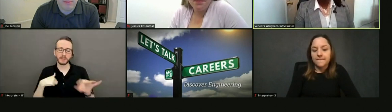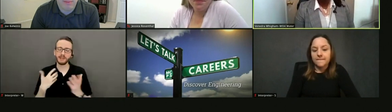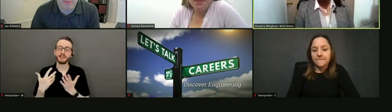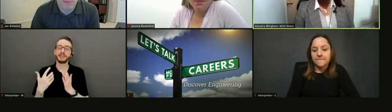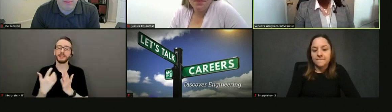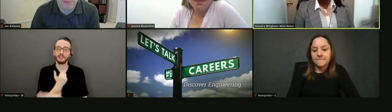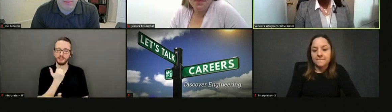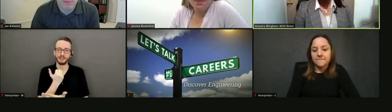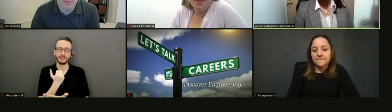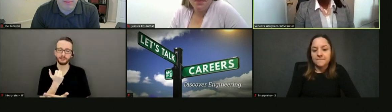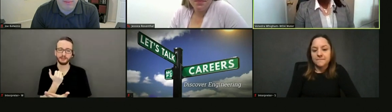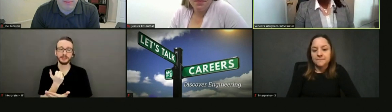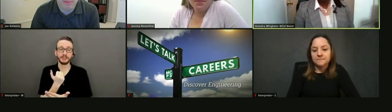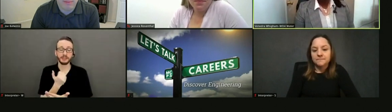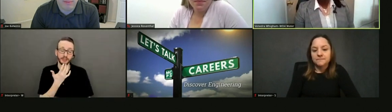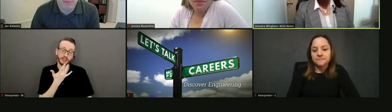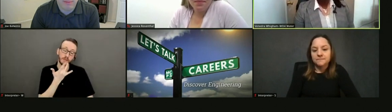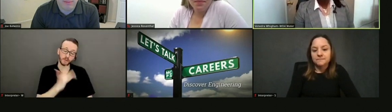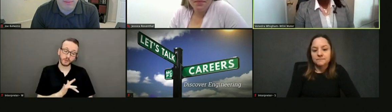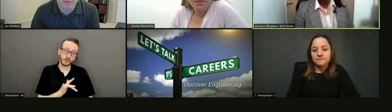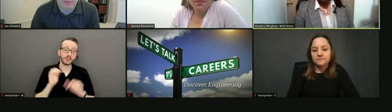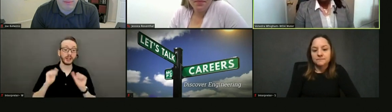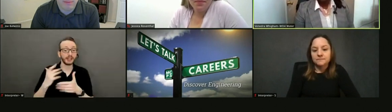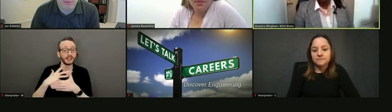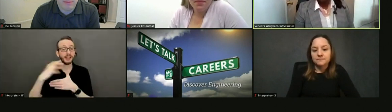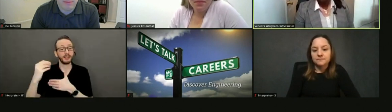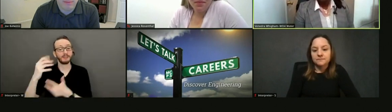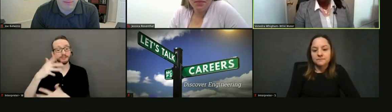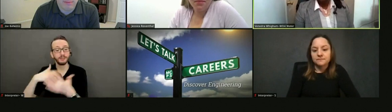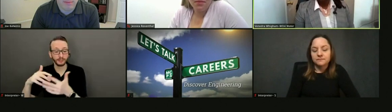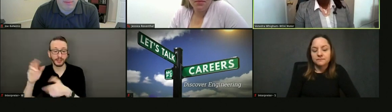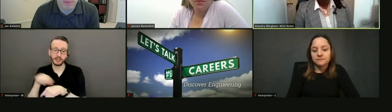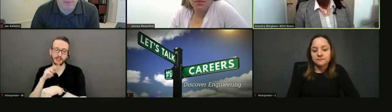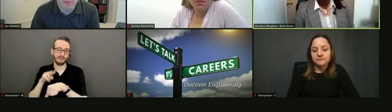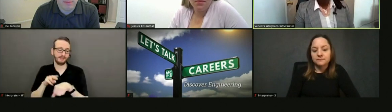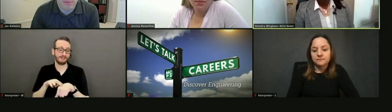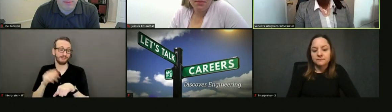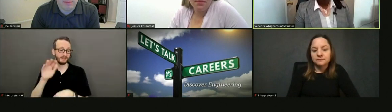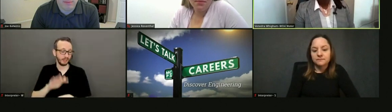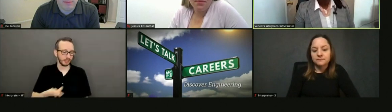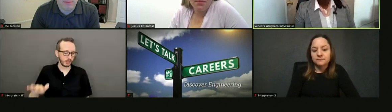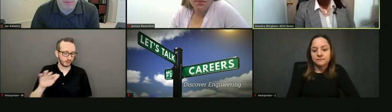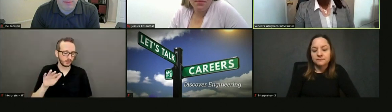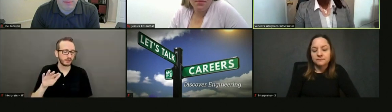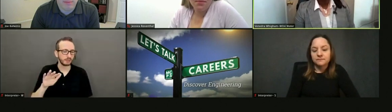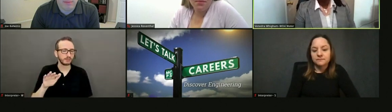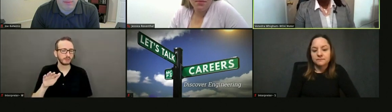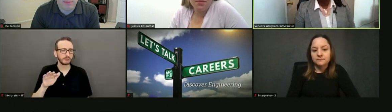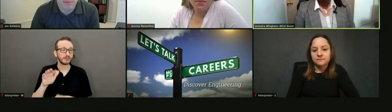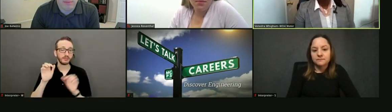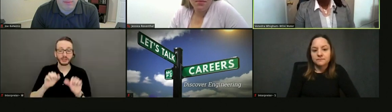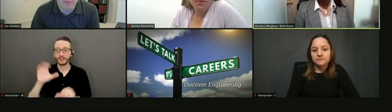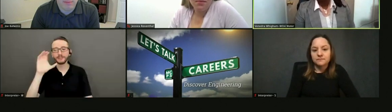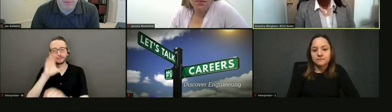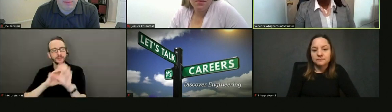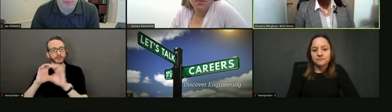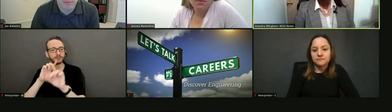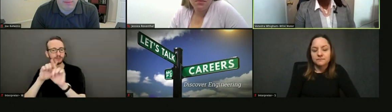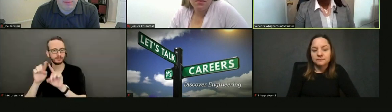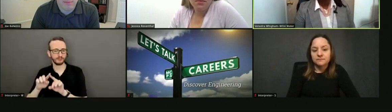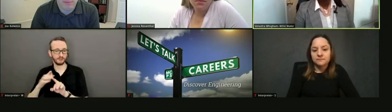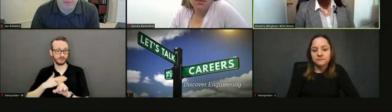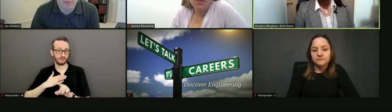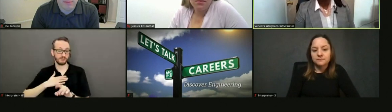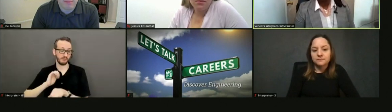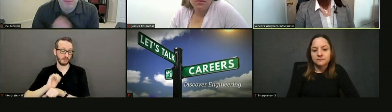to fortunately get out and into nature and do and explore different aspects of my